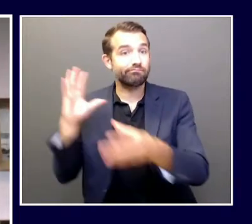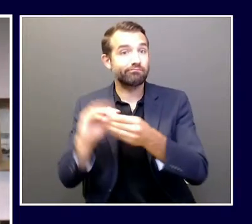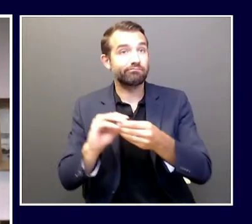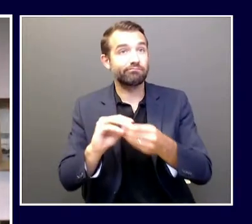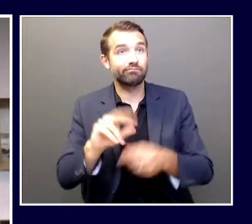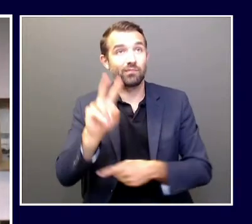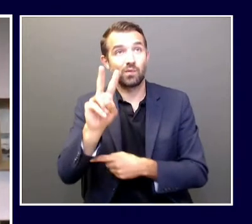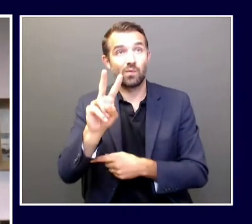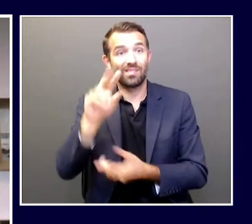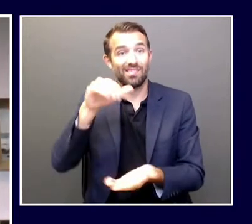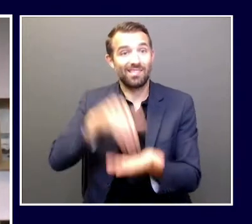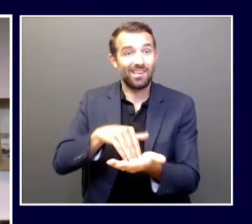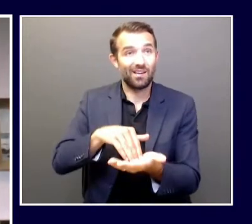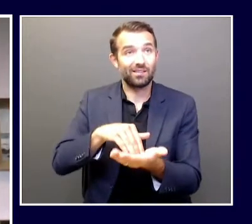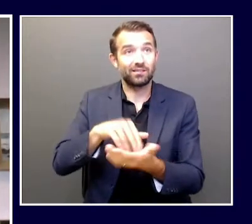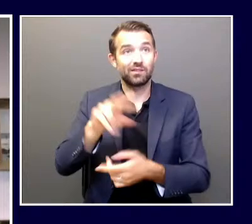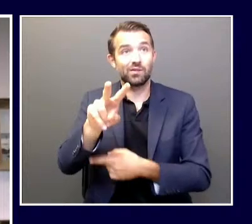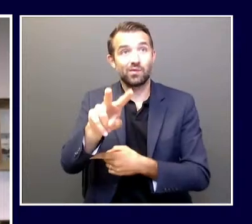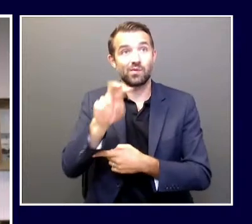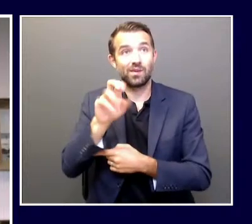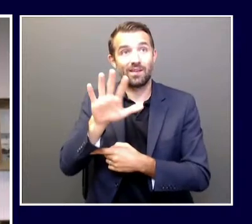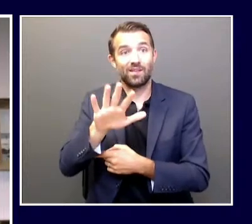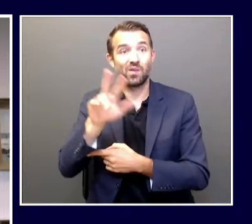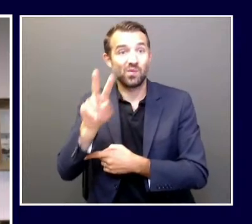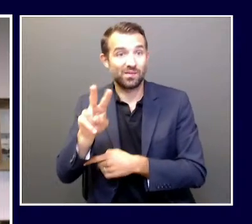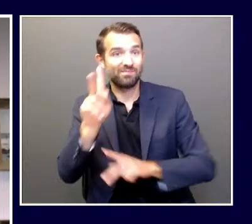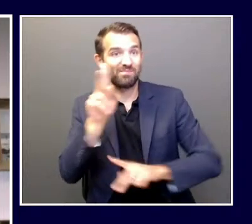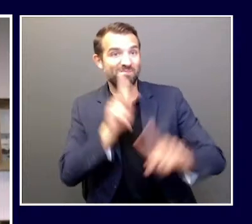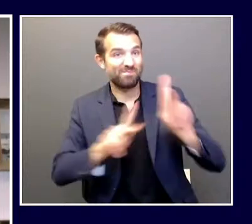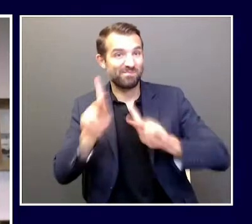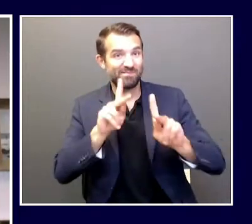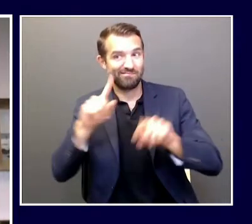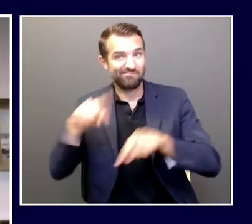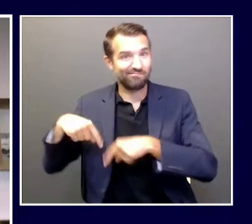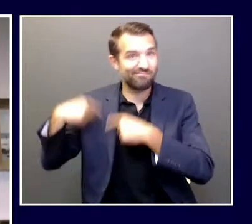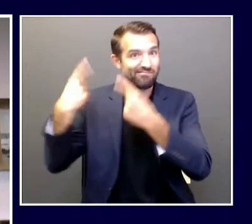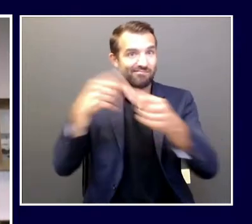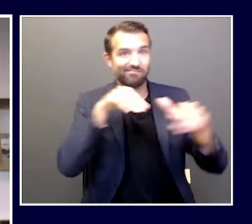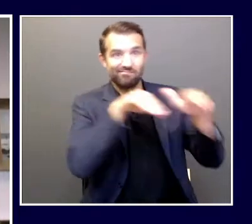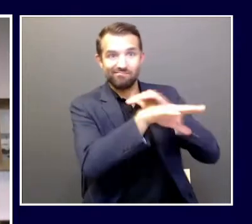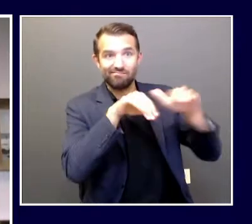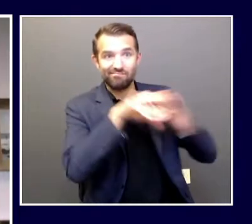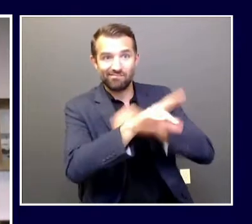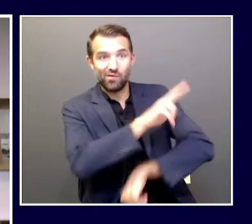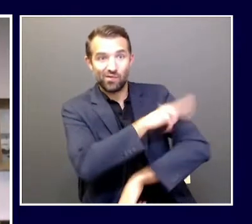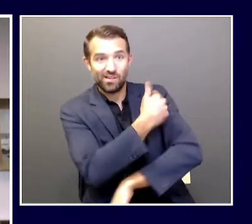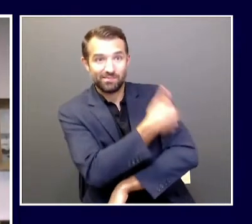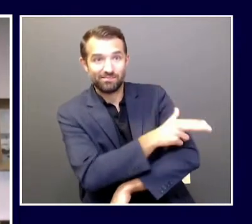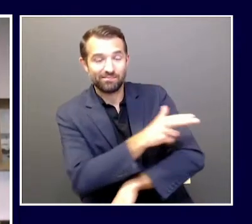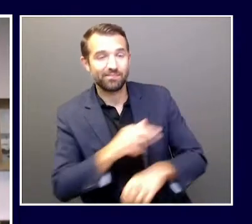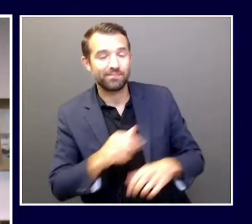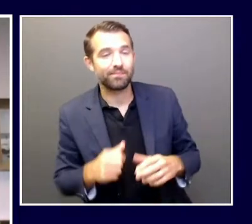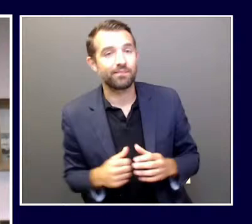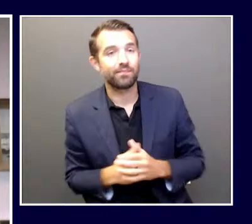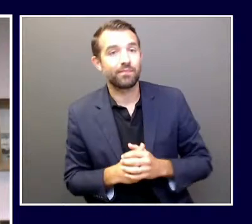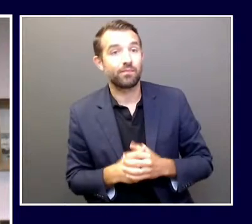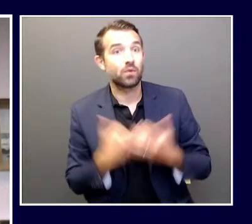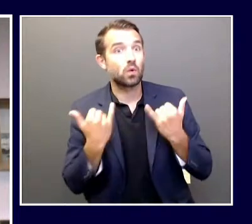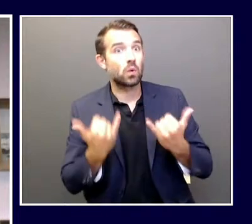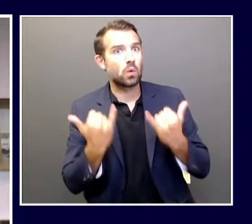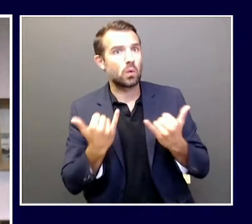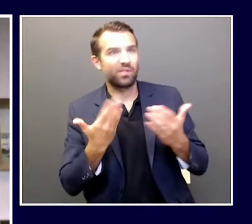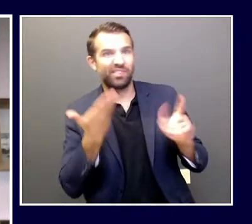2,252 hospitalizations among individuals hospitalized with COVID-19. Right now, in the state of